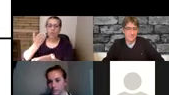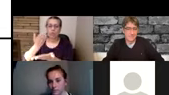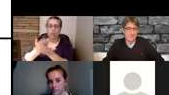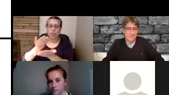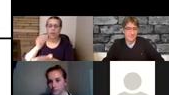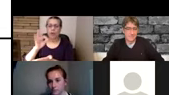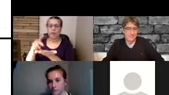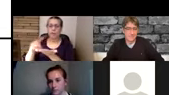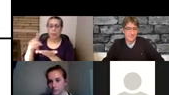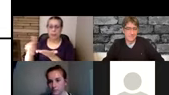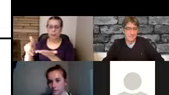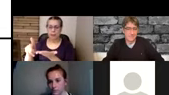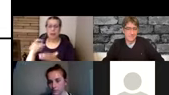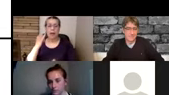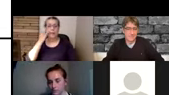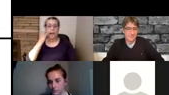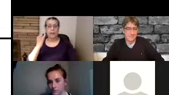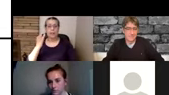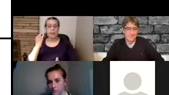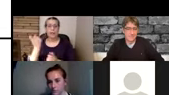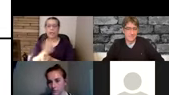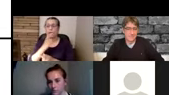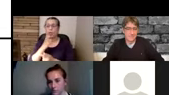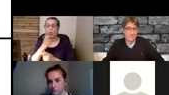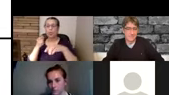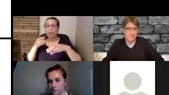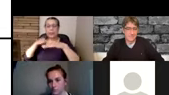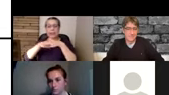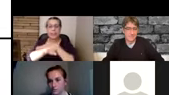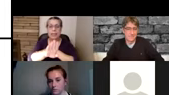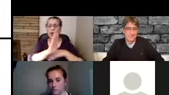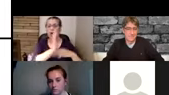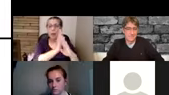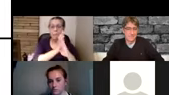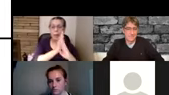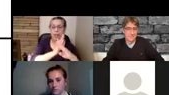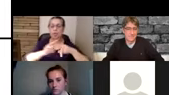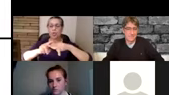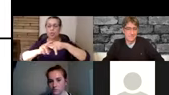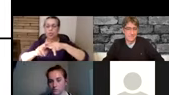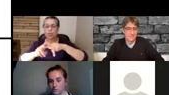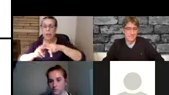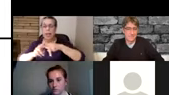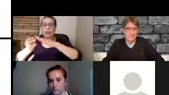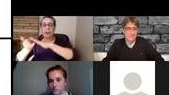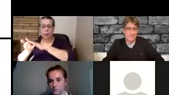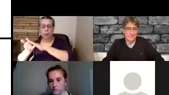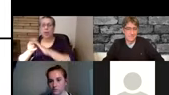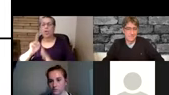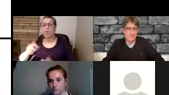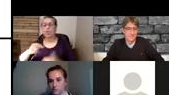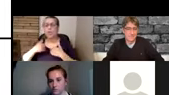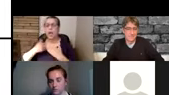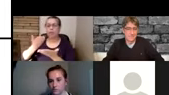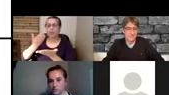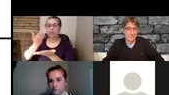idea that everybody who boards any sort of MBTA vehicle or is in a paid area should have their own proof of payment on them